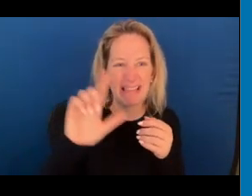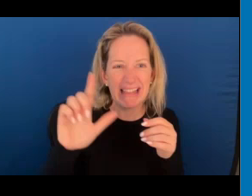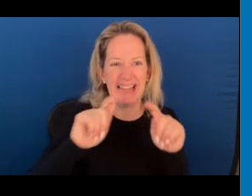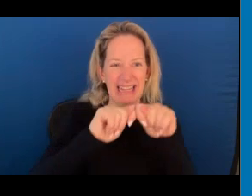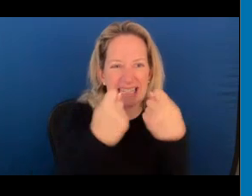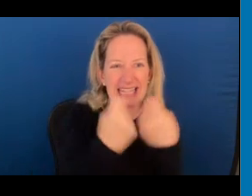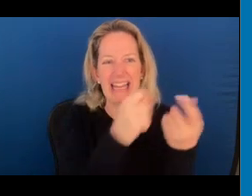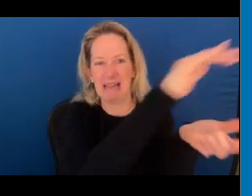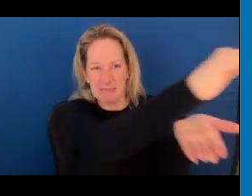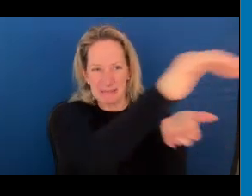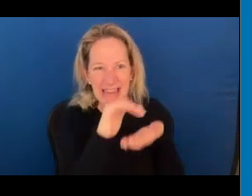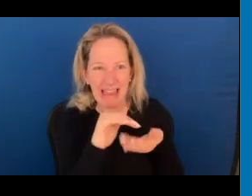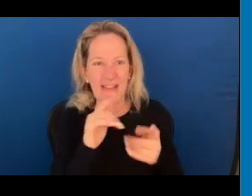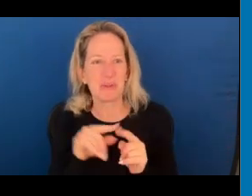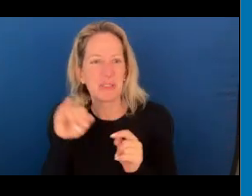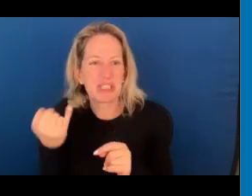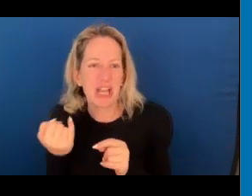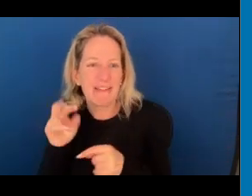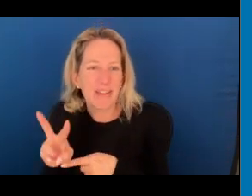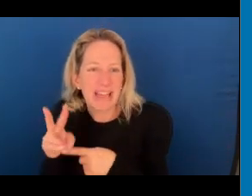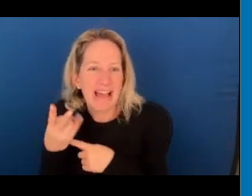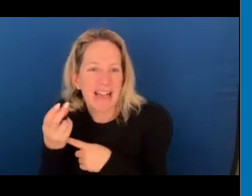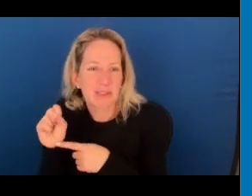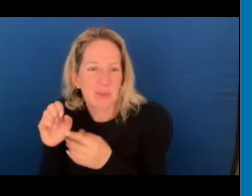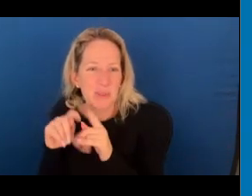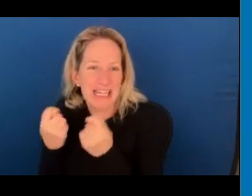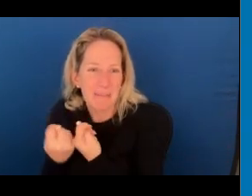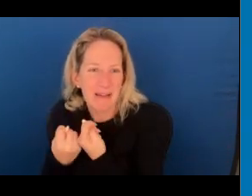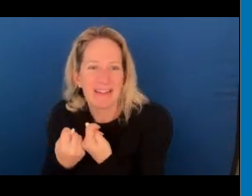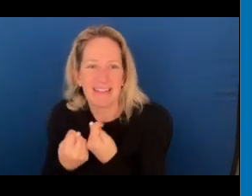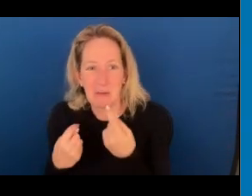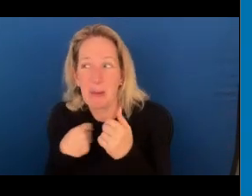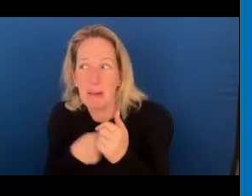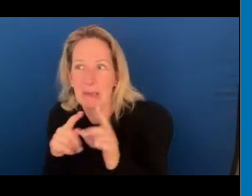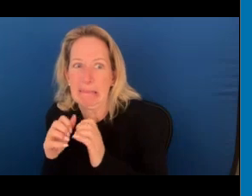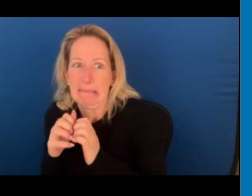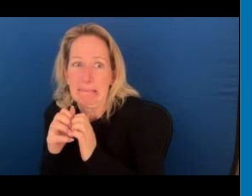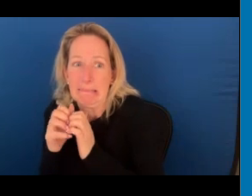implement and now we have a plan to what we can grow forward. So awesome work to them.